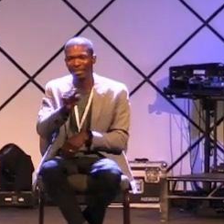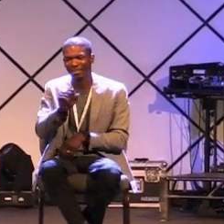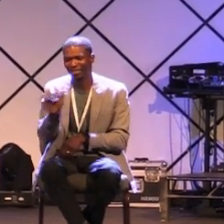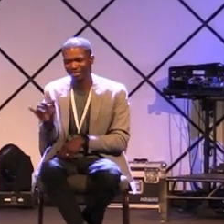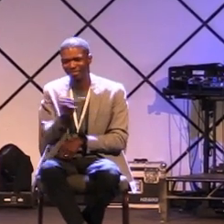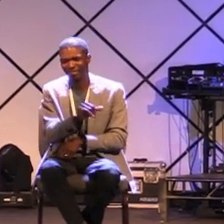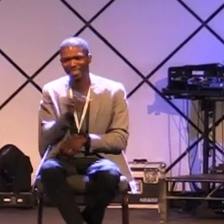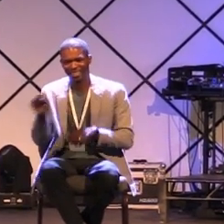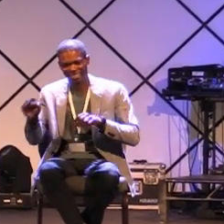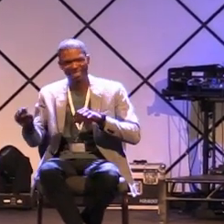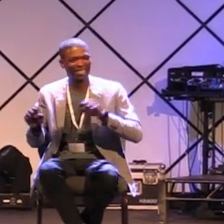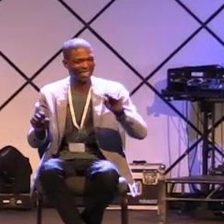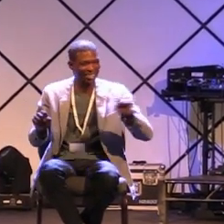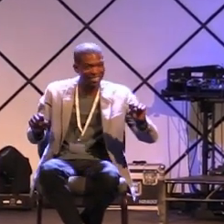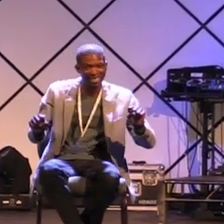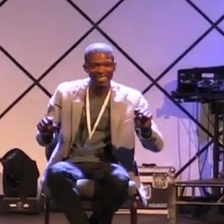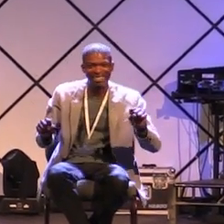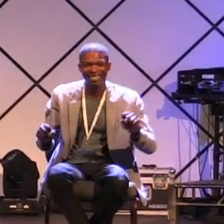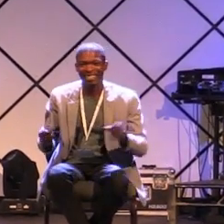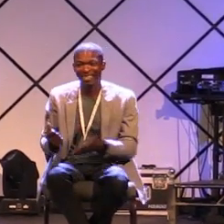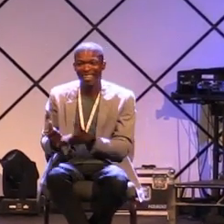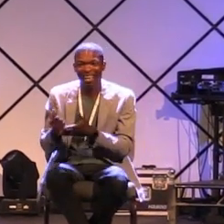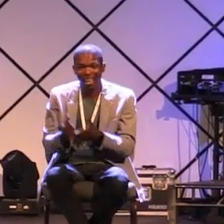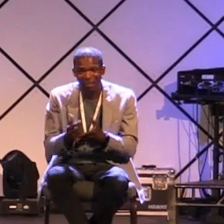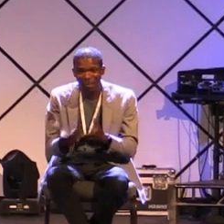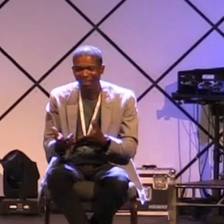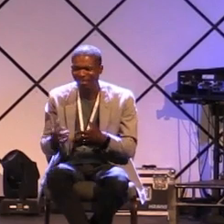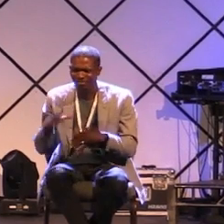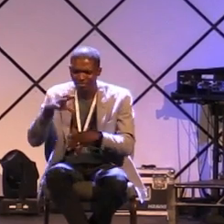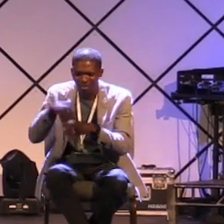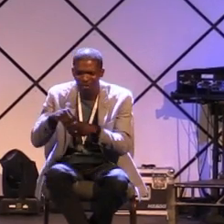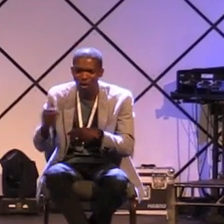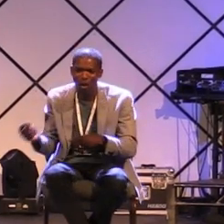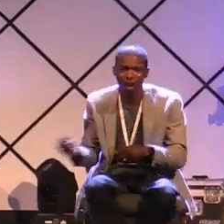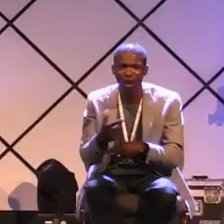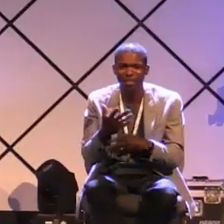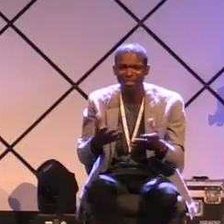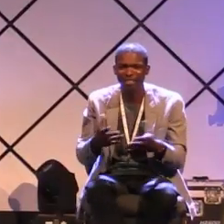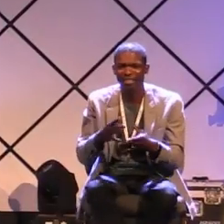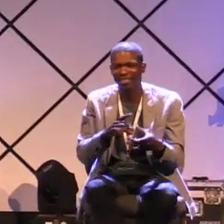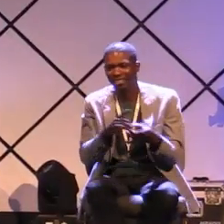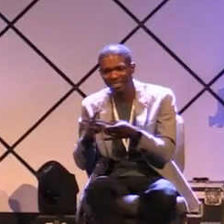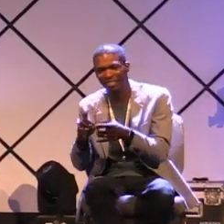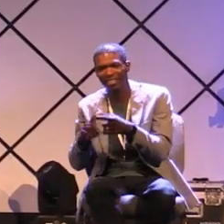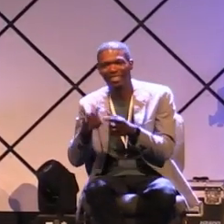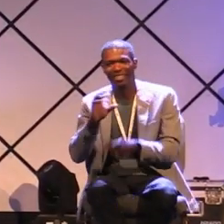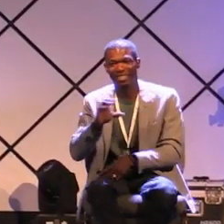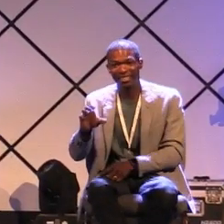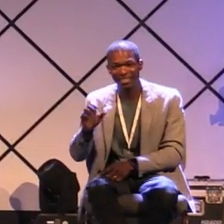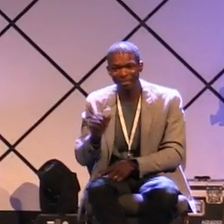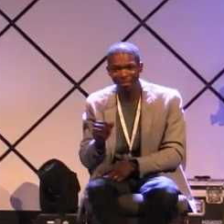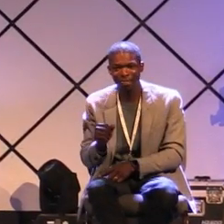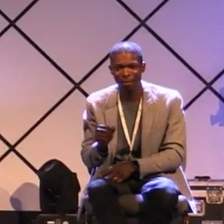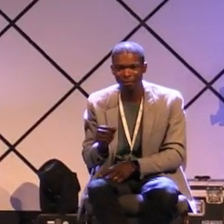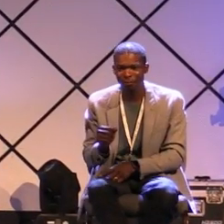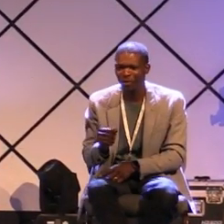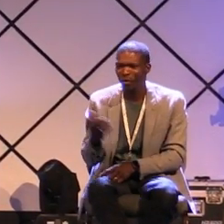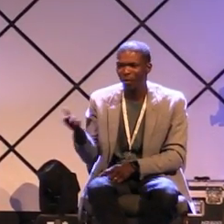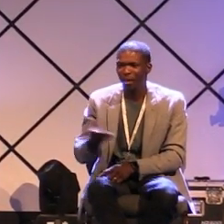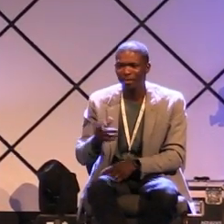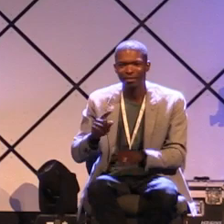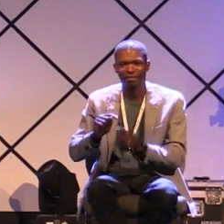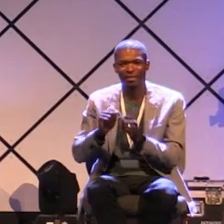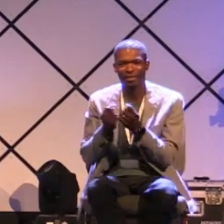already helped Susan by giving her an immersion in all things Canine Companions. Thank you both, and welcome Team